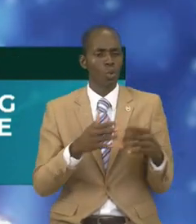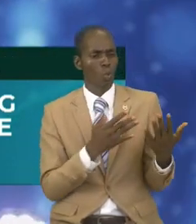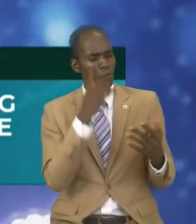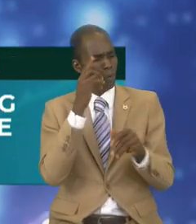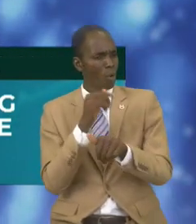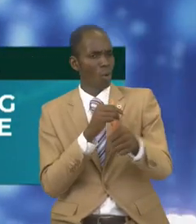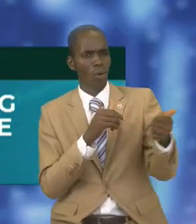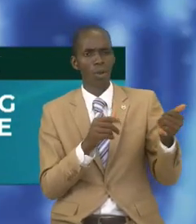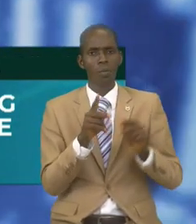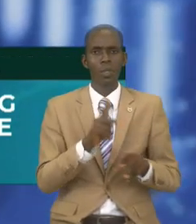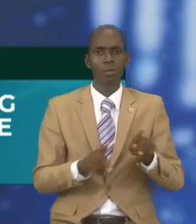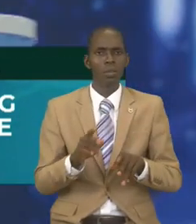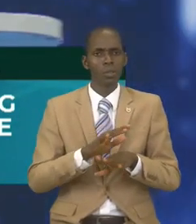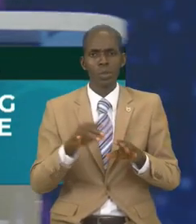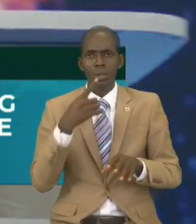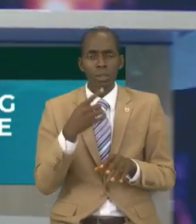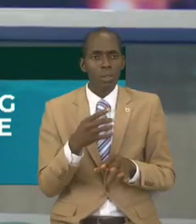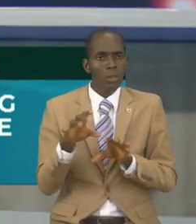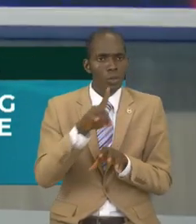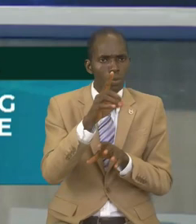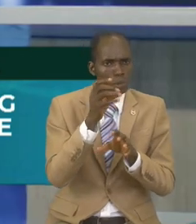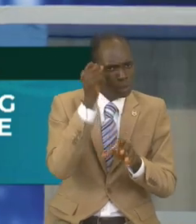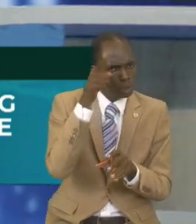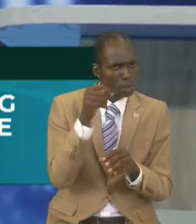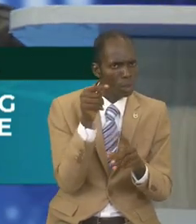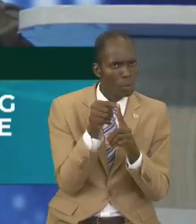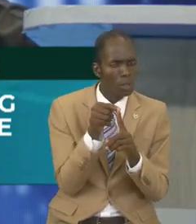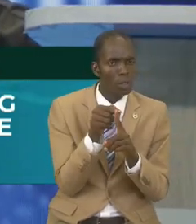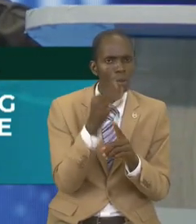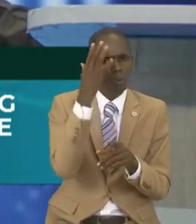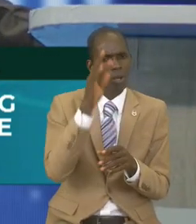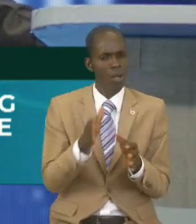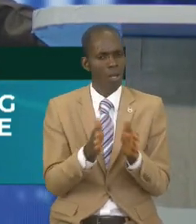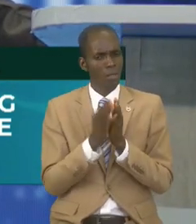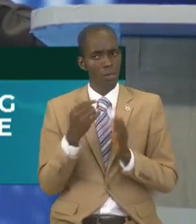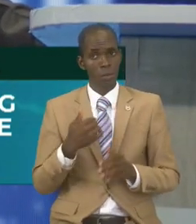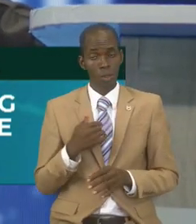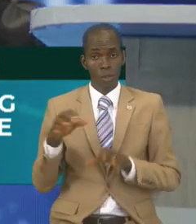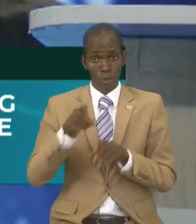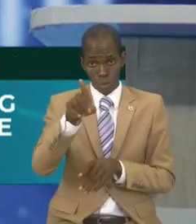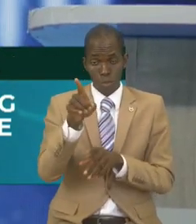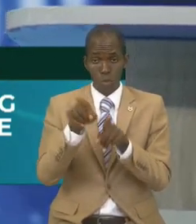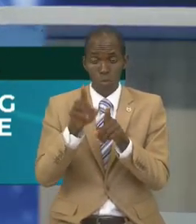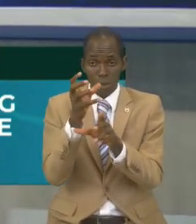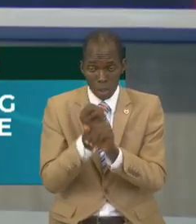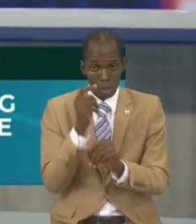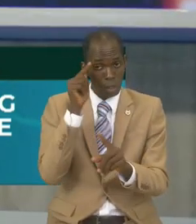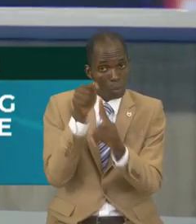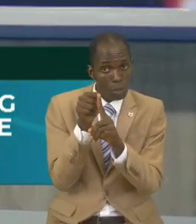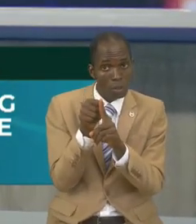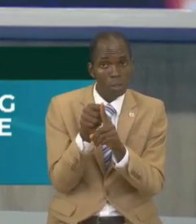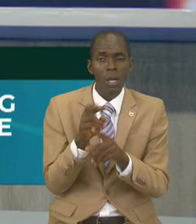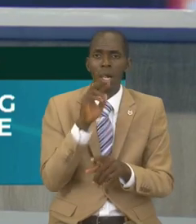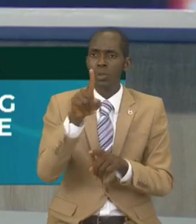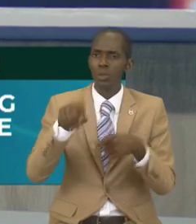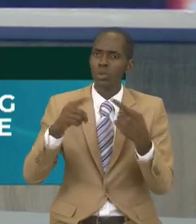people. Don't say, did you get the point? Why are you asking him? You get the point. Are you going to submit to the